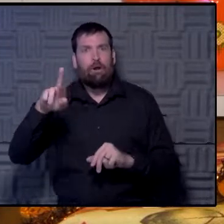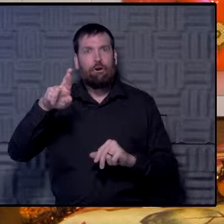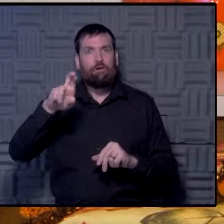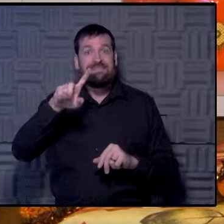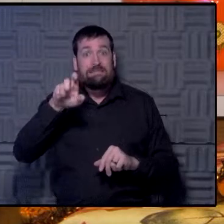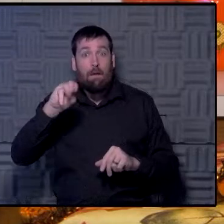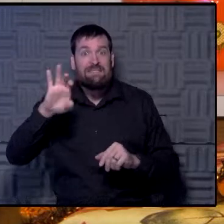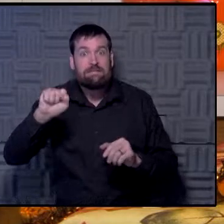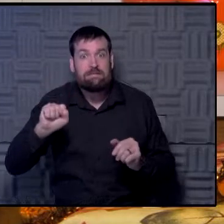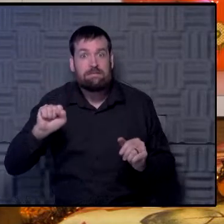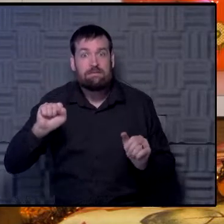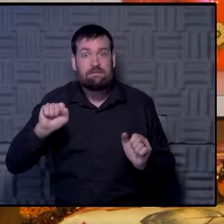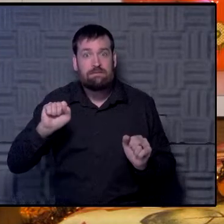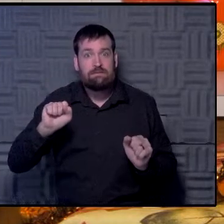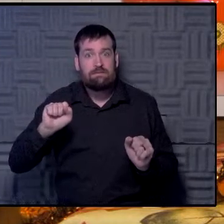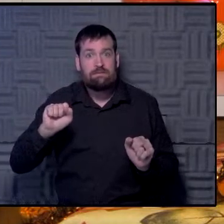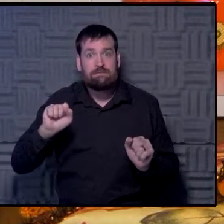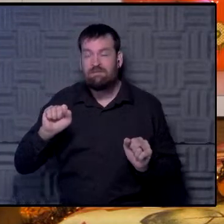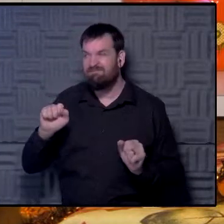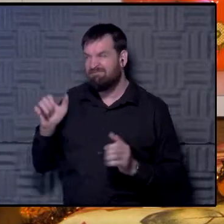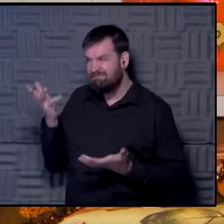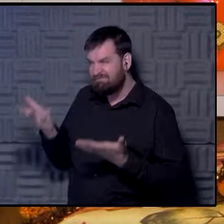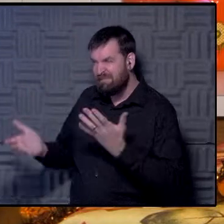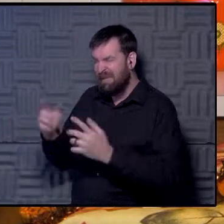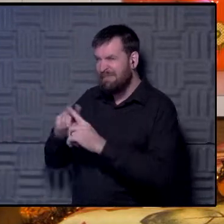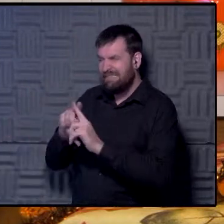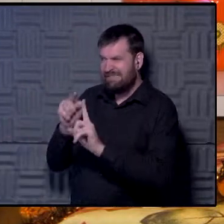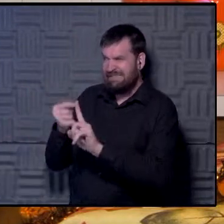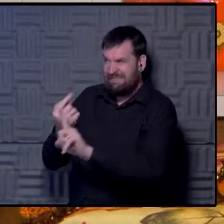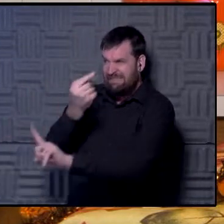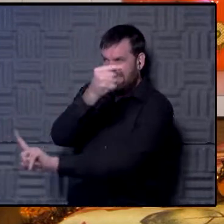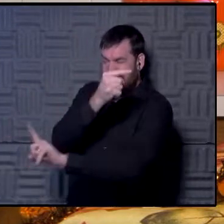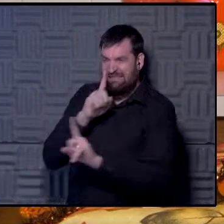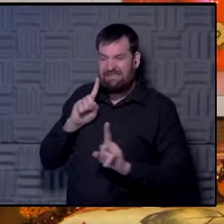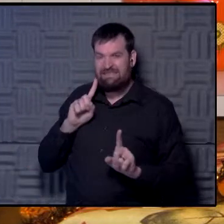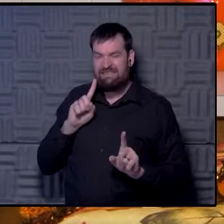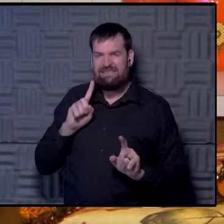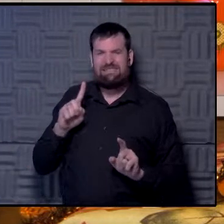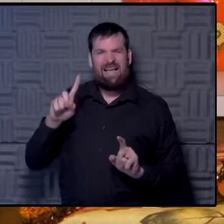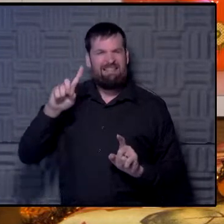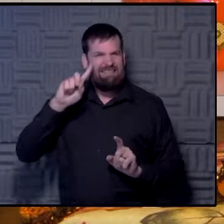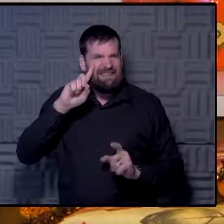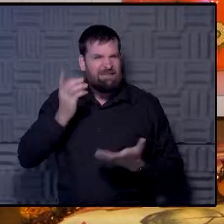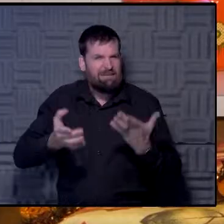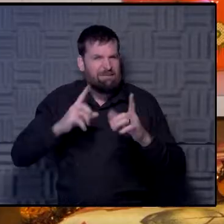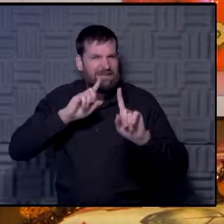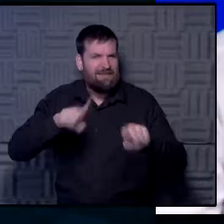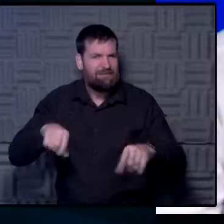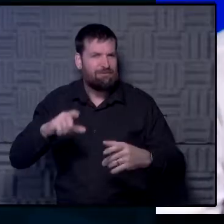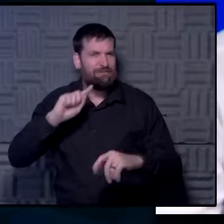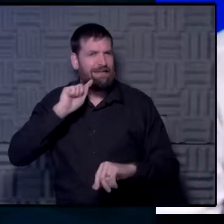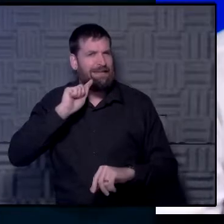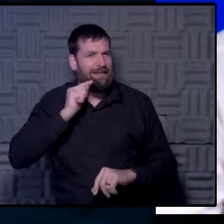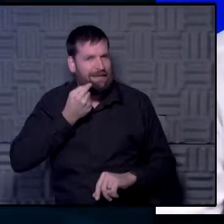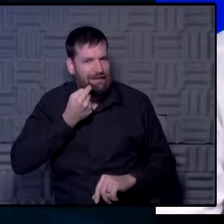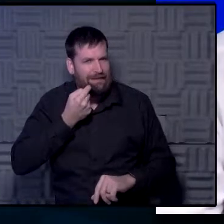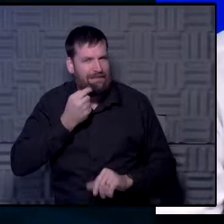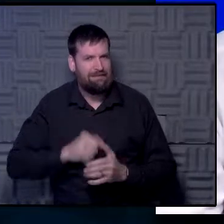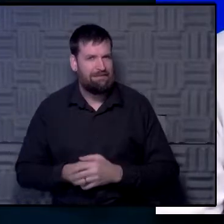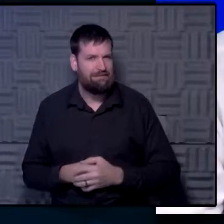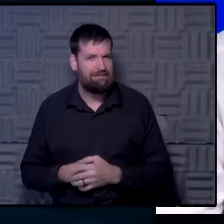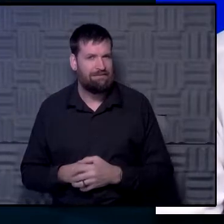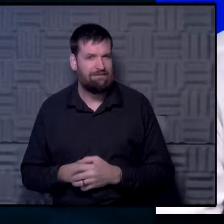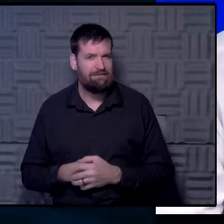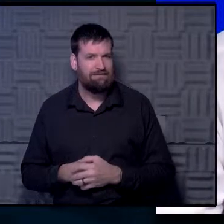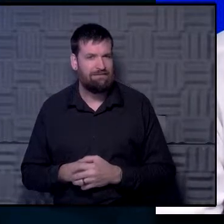zombies. This might be a long shot here. I think maybe the answer is candy.